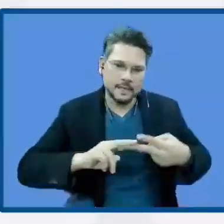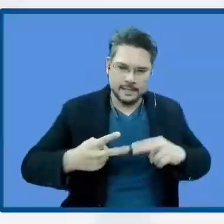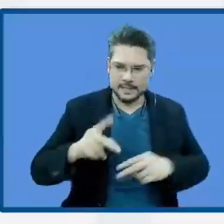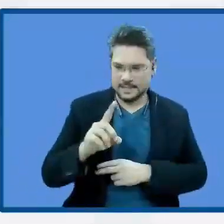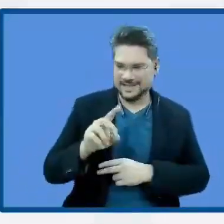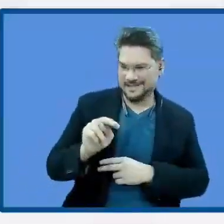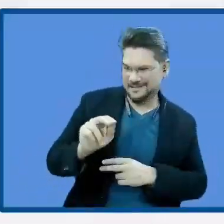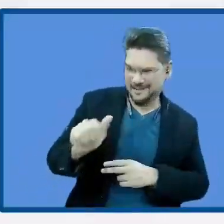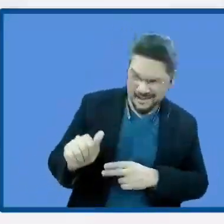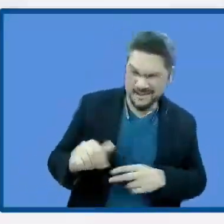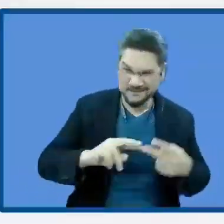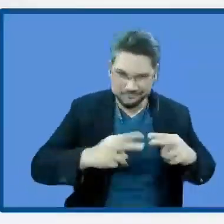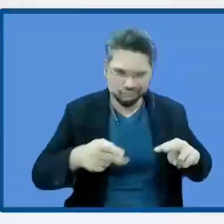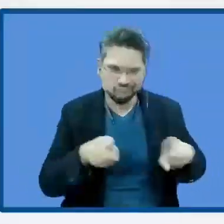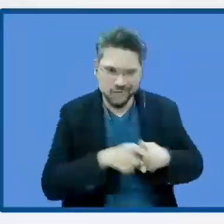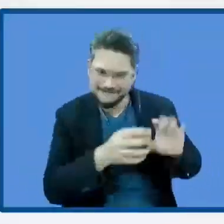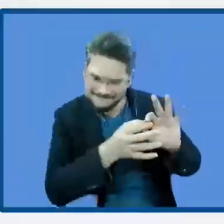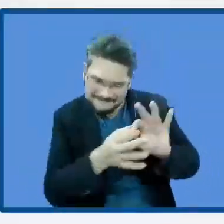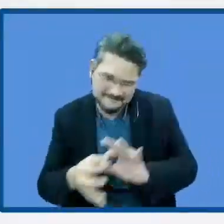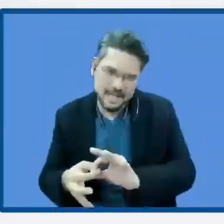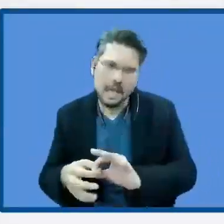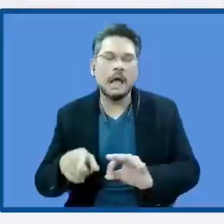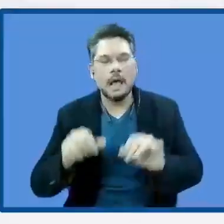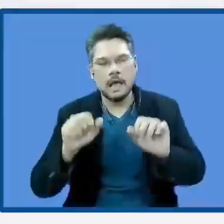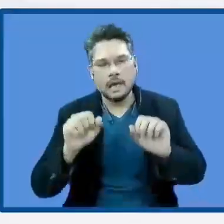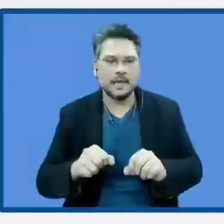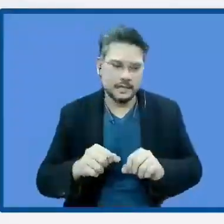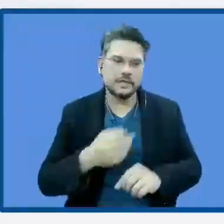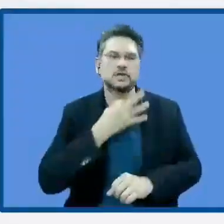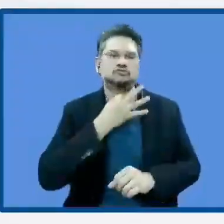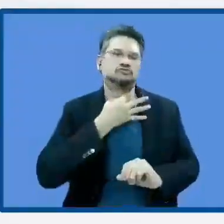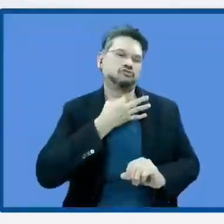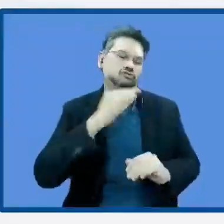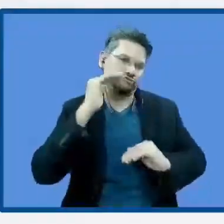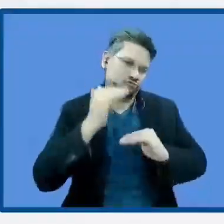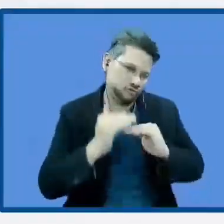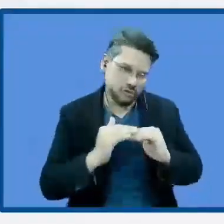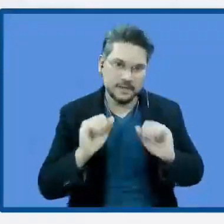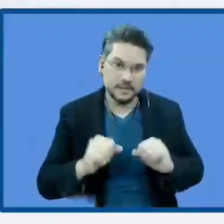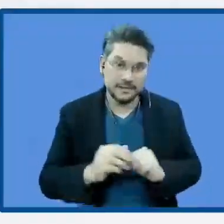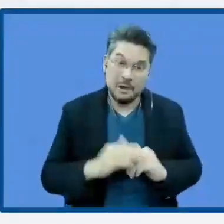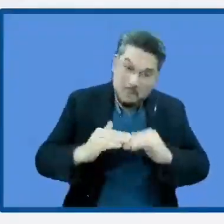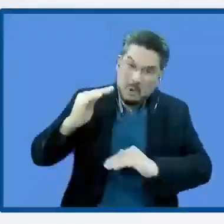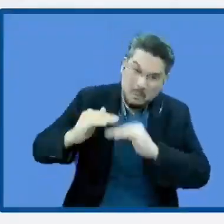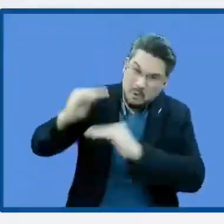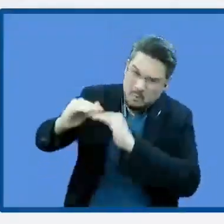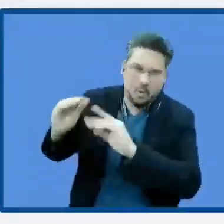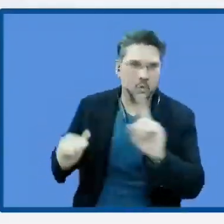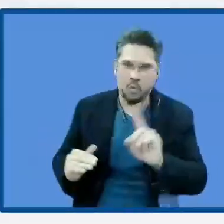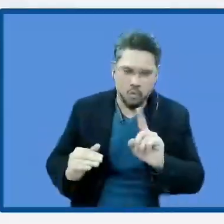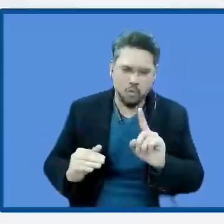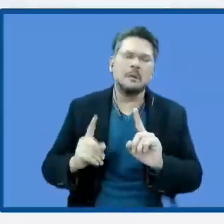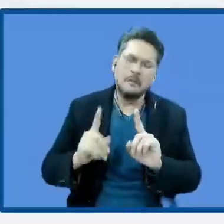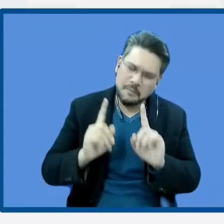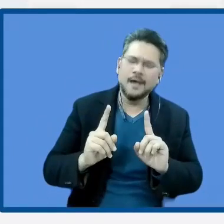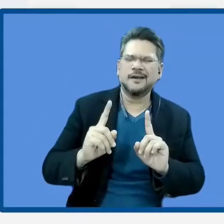us to contribute with these areas, so as not to create greater risks, but to work on